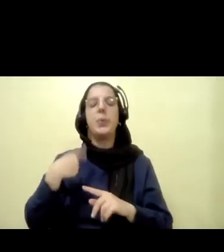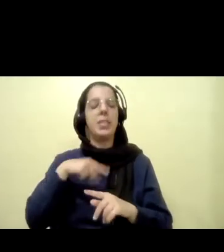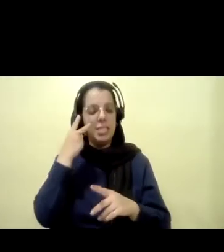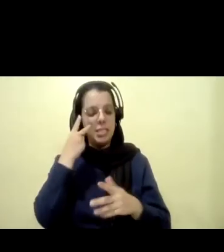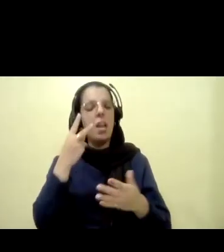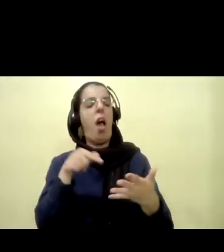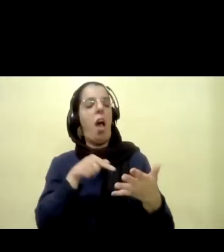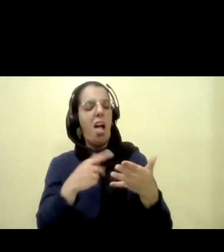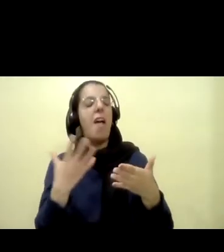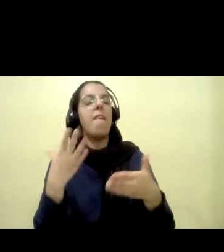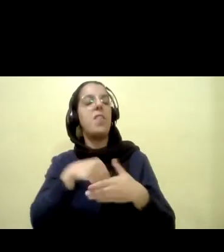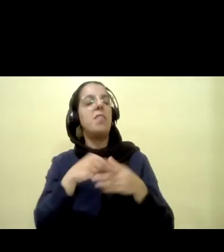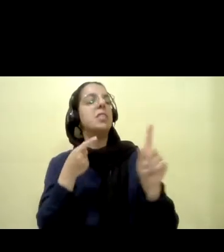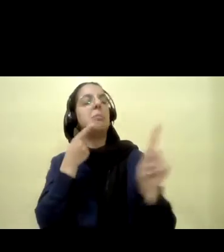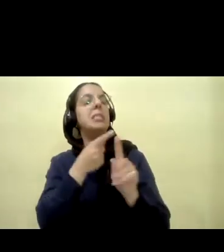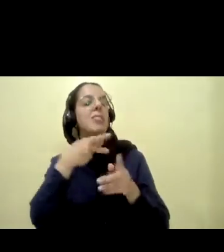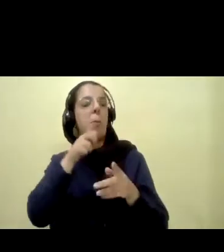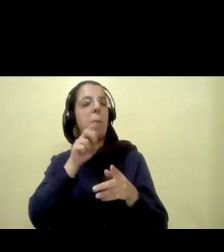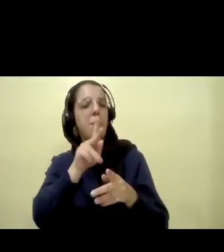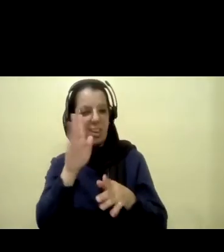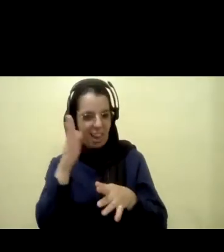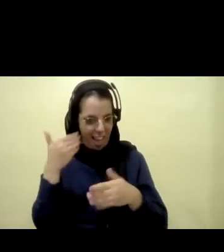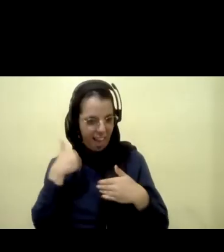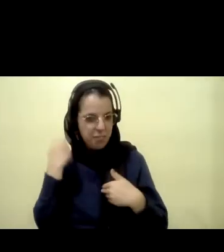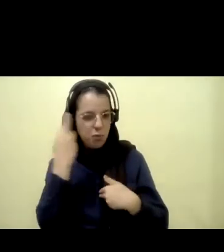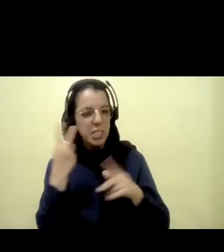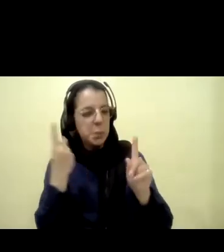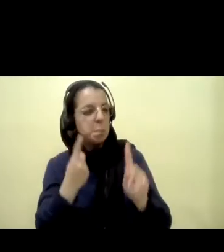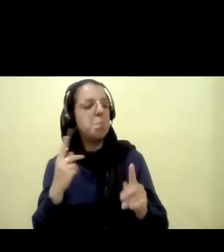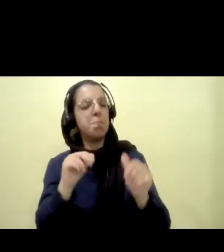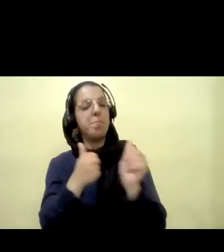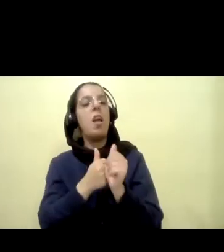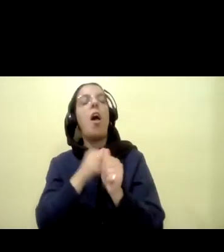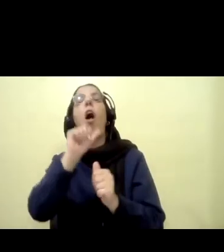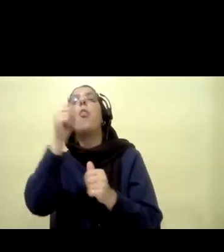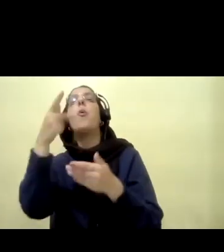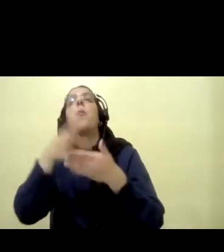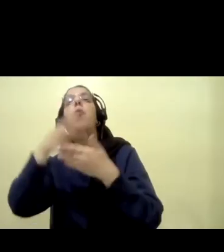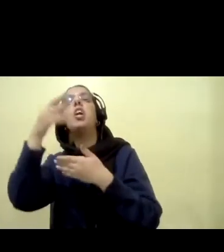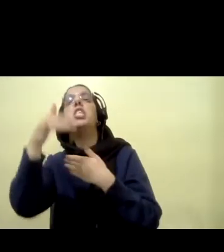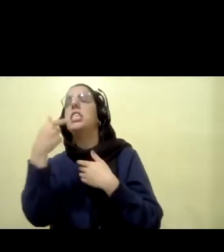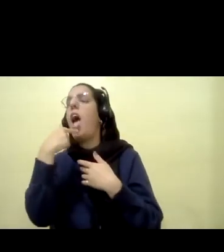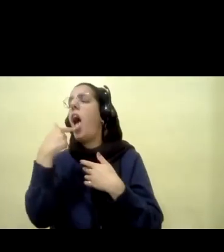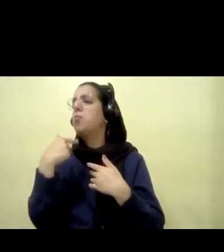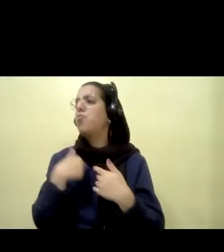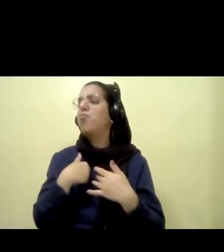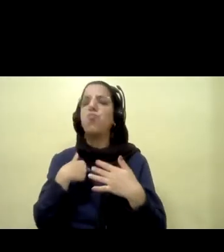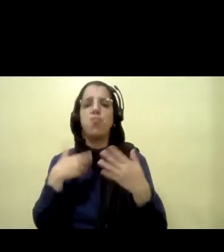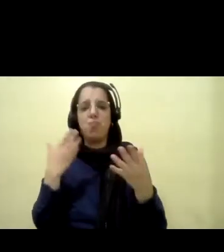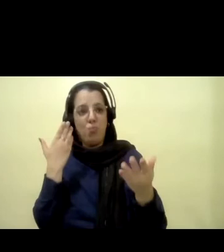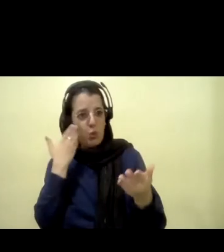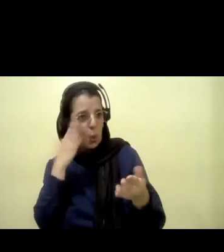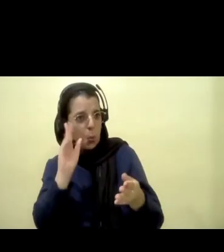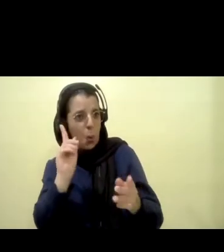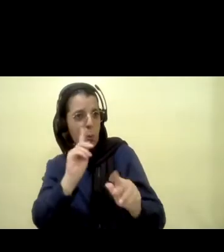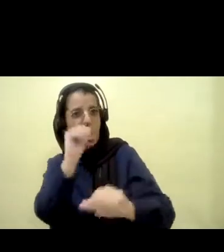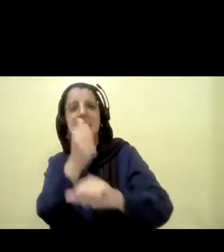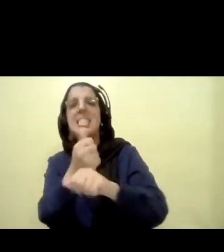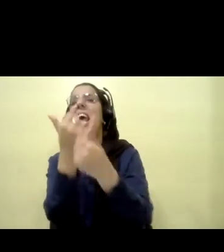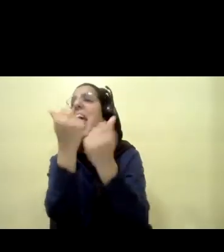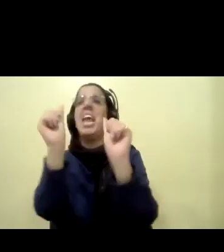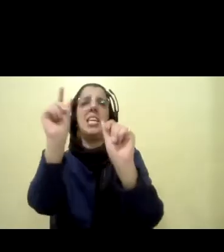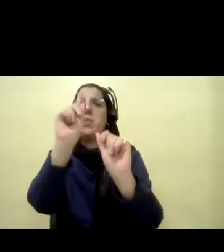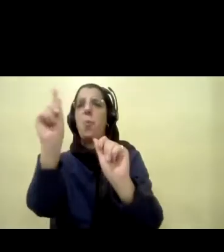very specific reasons for choosing that park. Other projects may say, you know, this project, I don't know where I want to put it. It could go